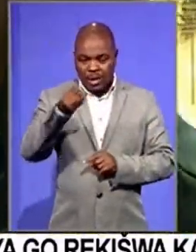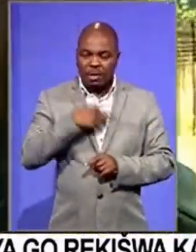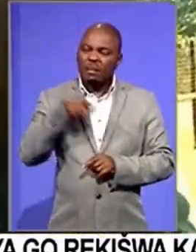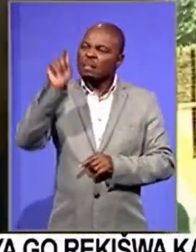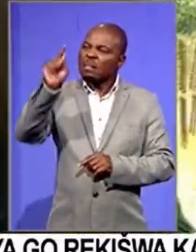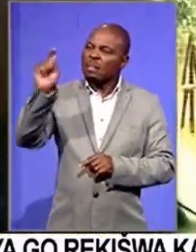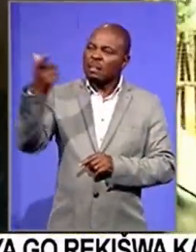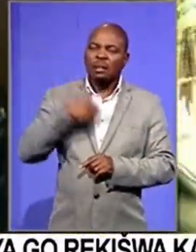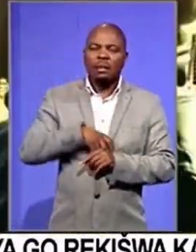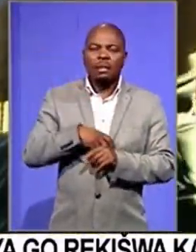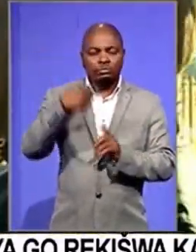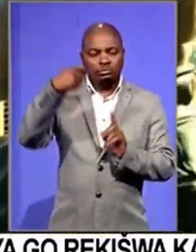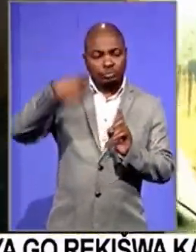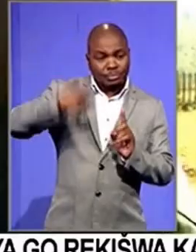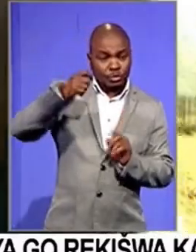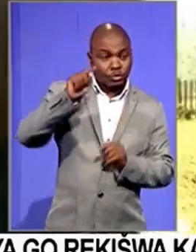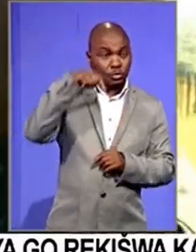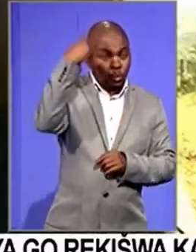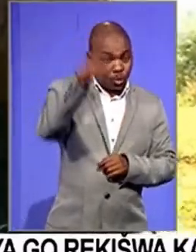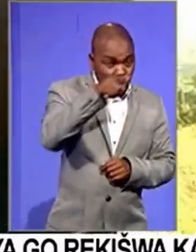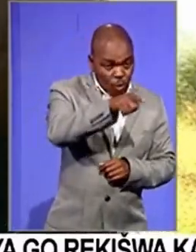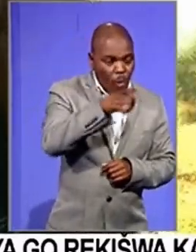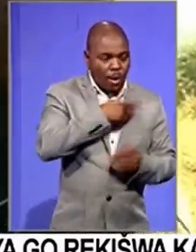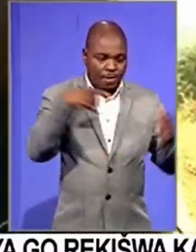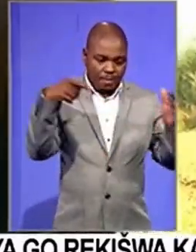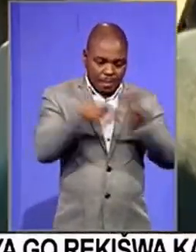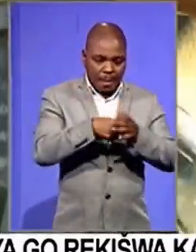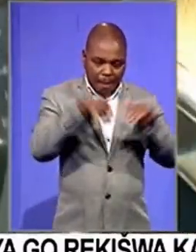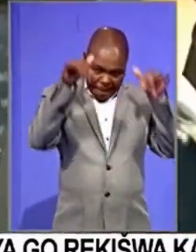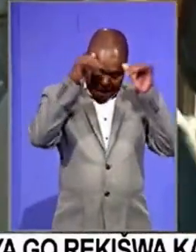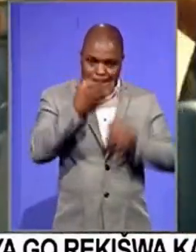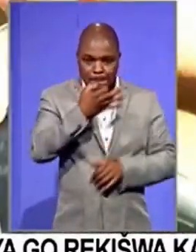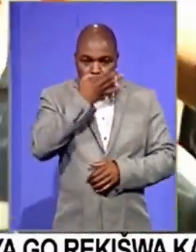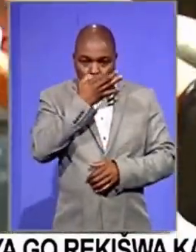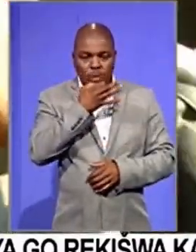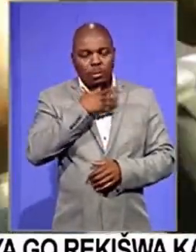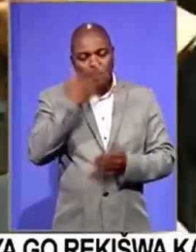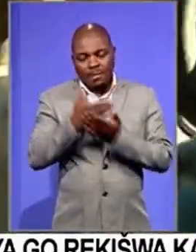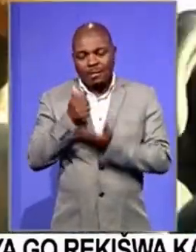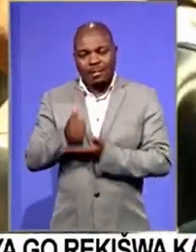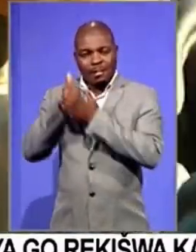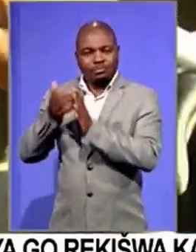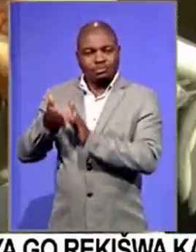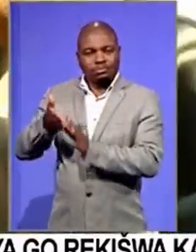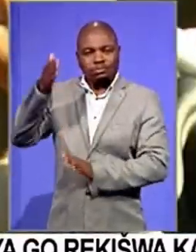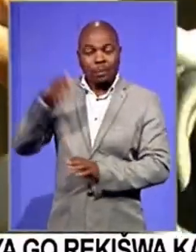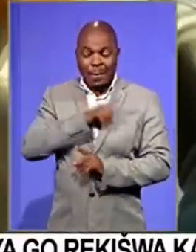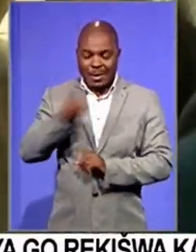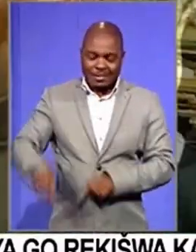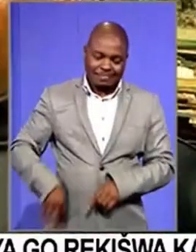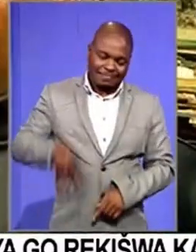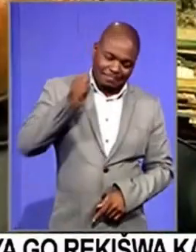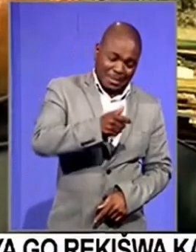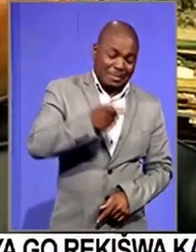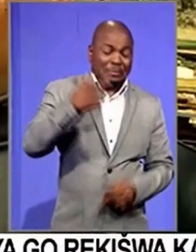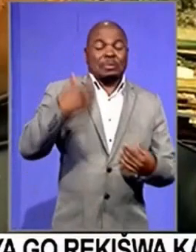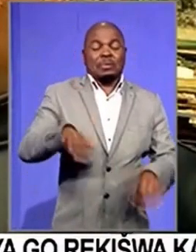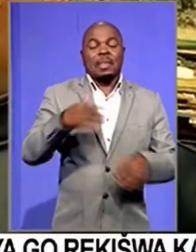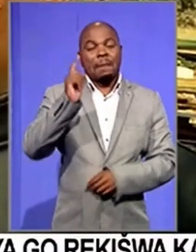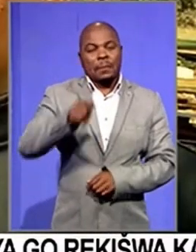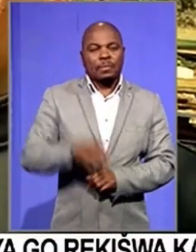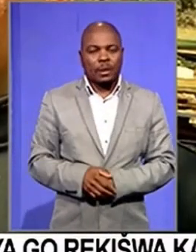yang go swara go sasa go tla go atiša mohlapi wa gagwe. Eupša o tla swanela go go tloga subeletša seatla ka poteng. The structure